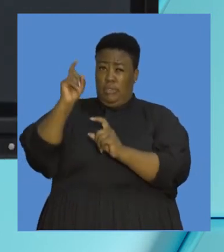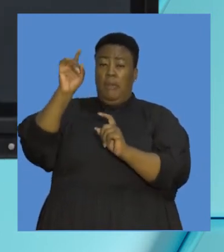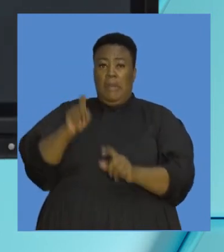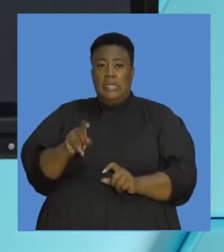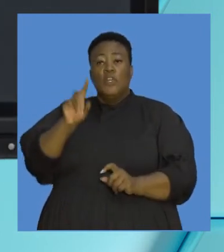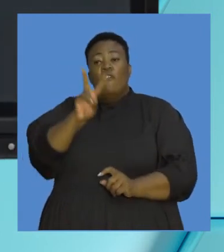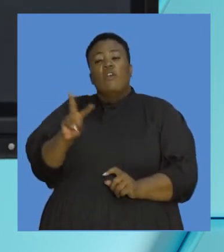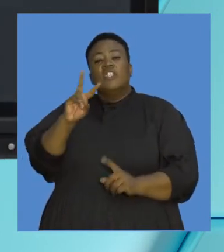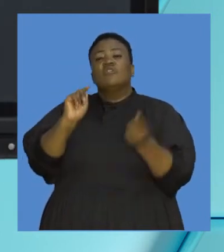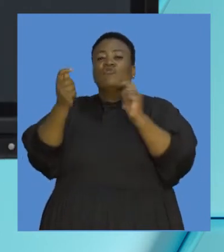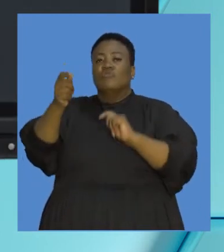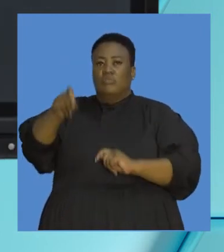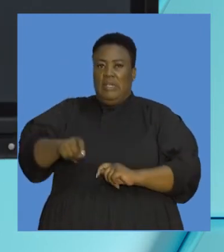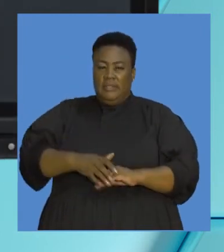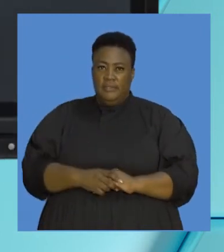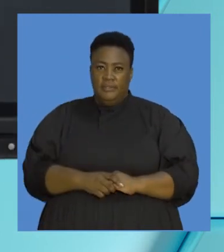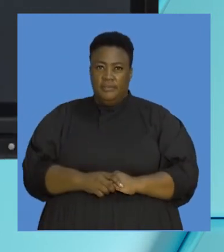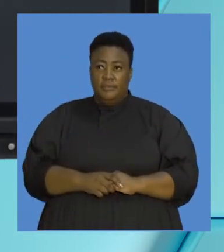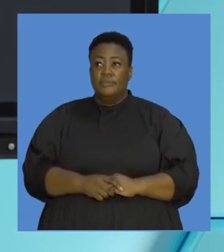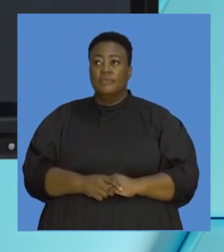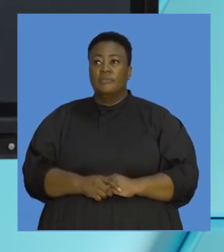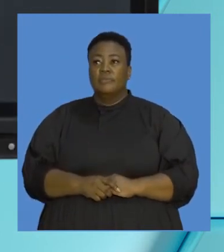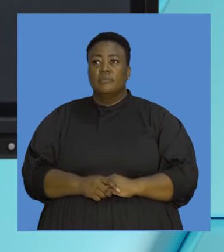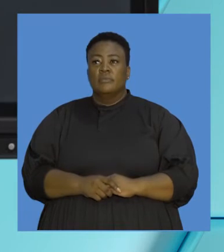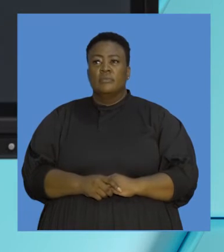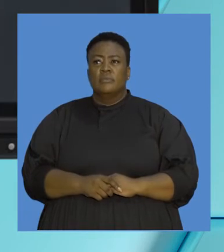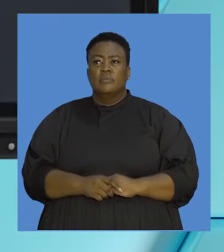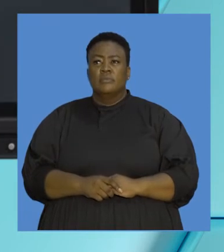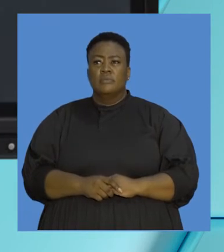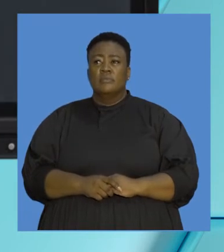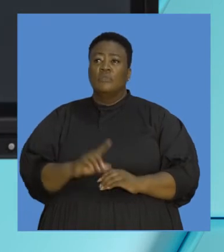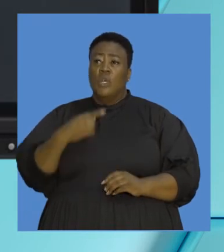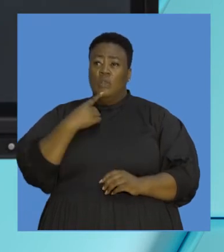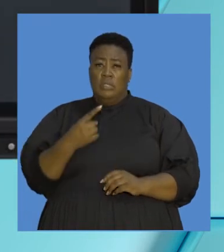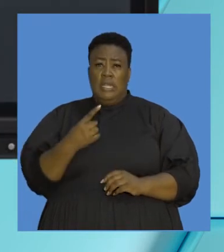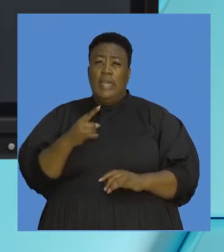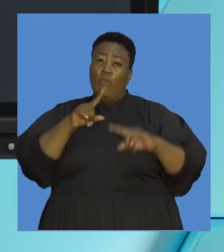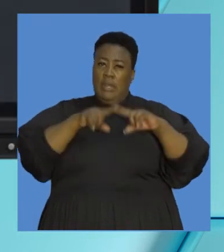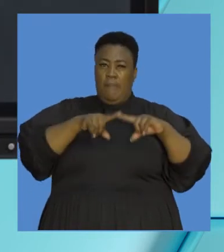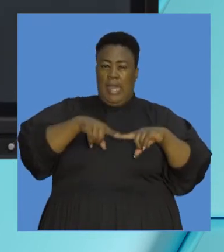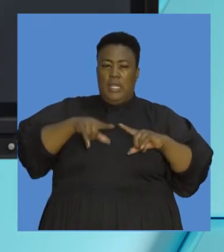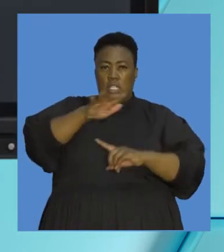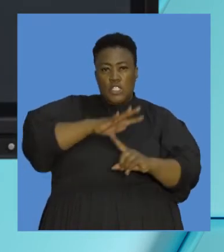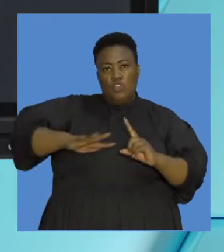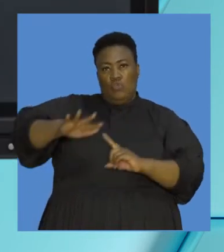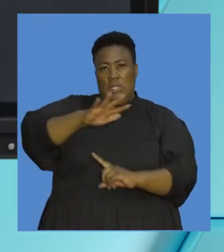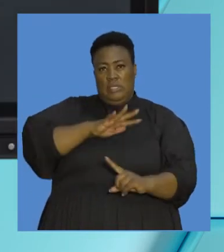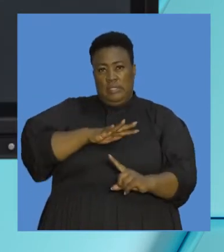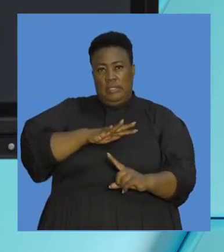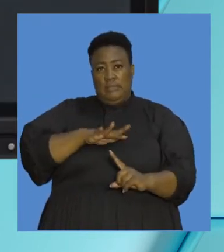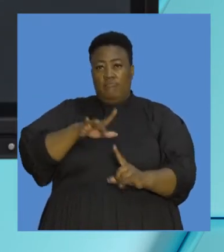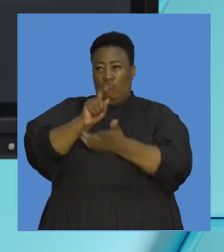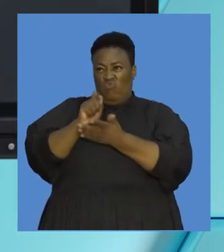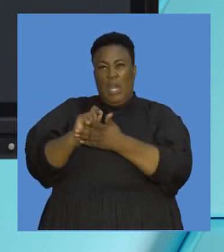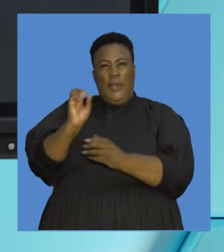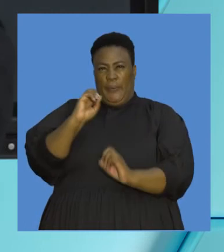to change. Okay, so I'm not going to state whether it's either. It depends on the situation, so I'm not going to write anything down for